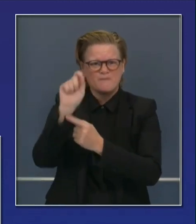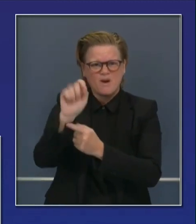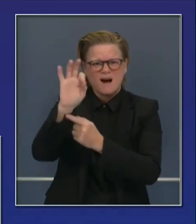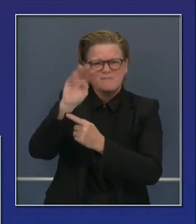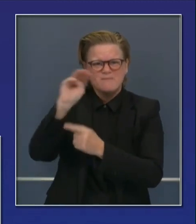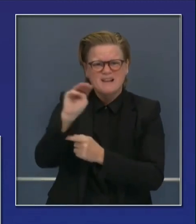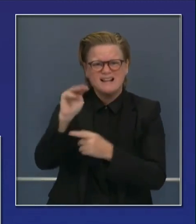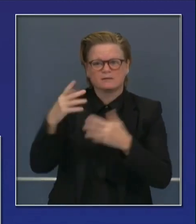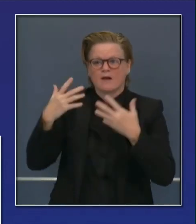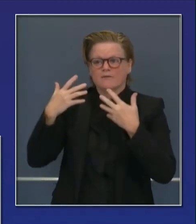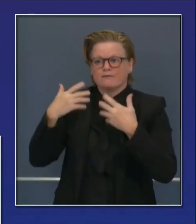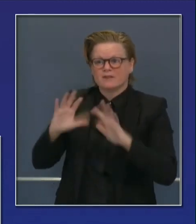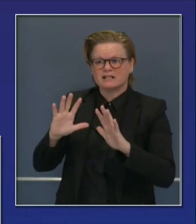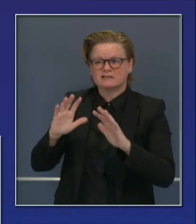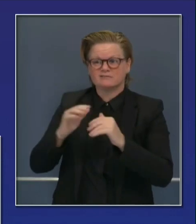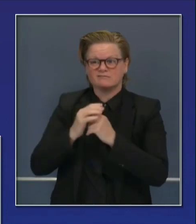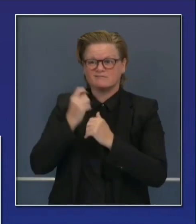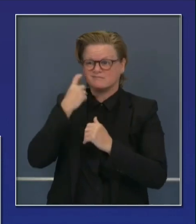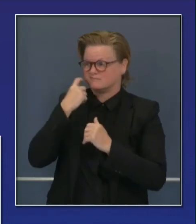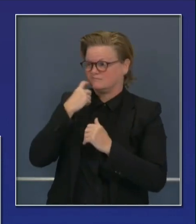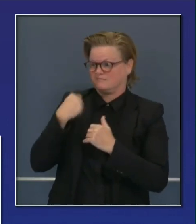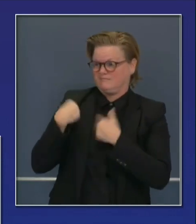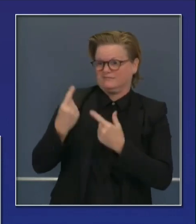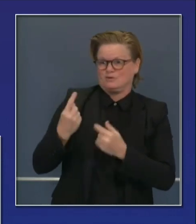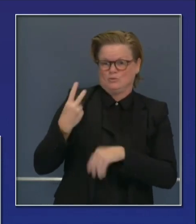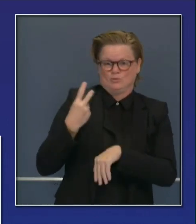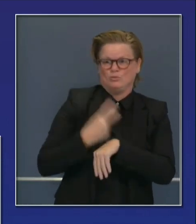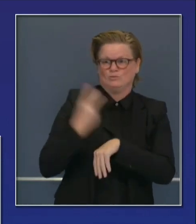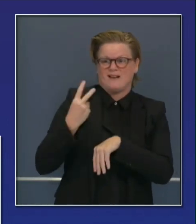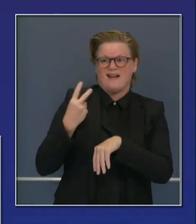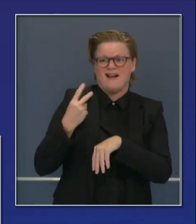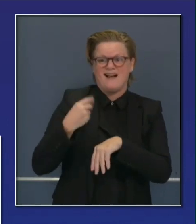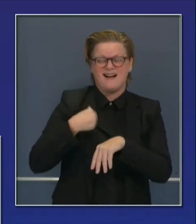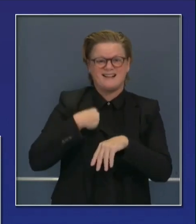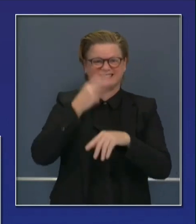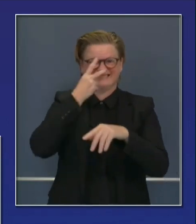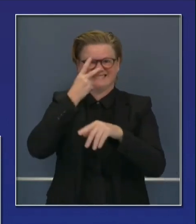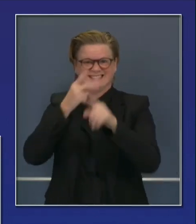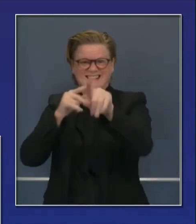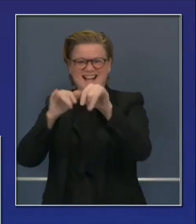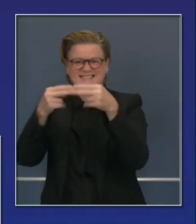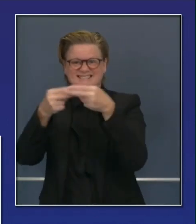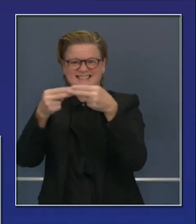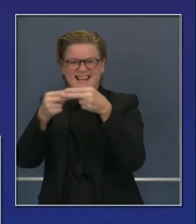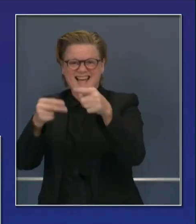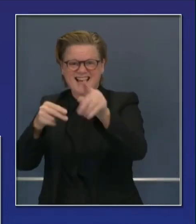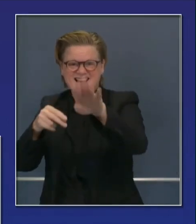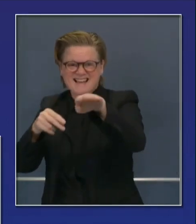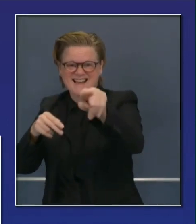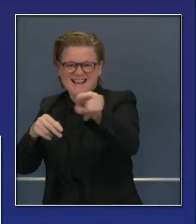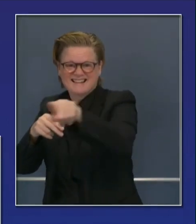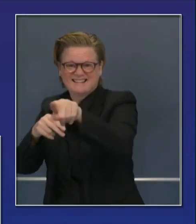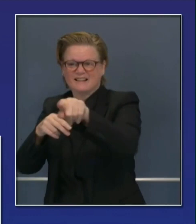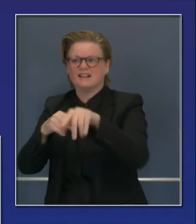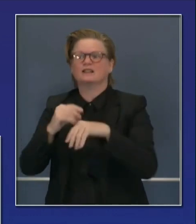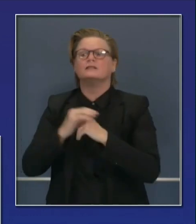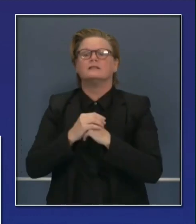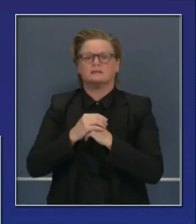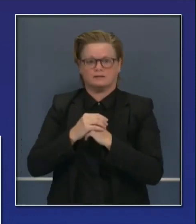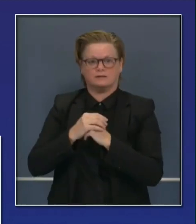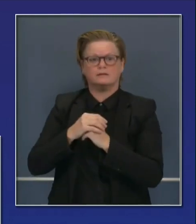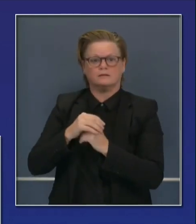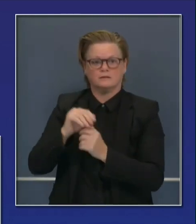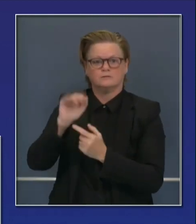in the last 48 hours. You can see on the bottom of this slide, almost 2,500 businesses have